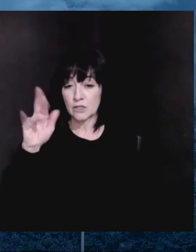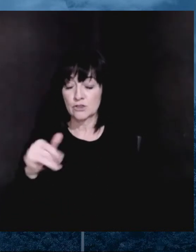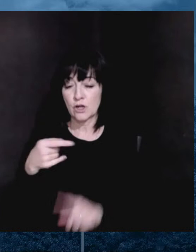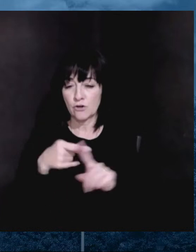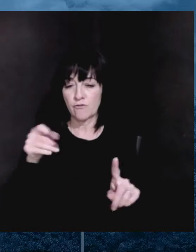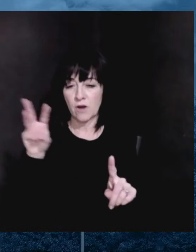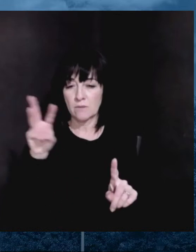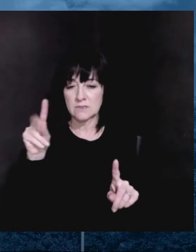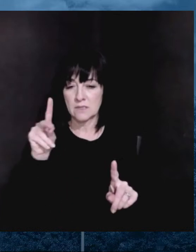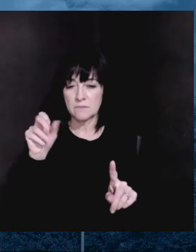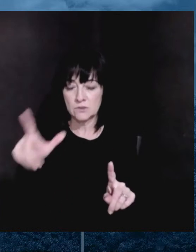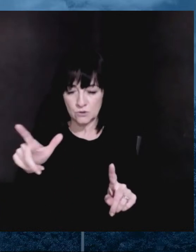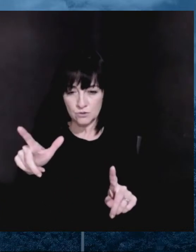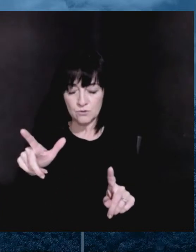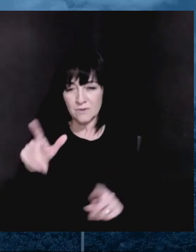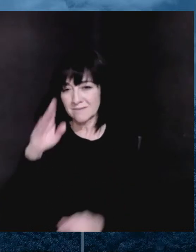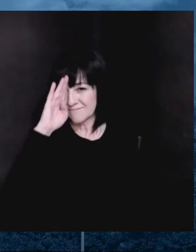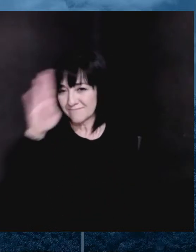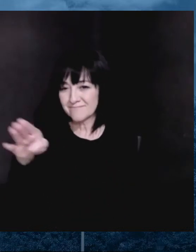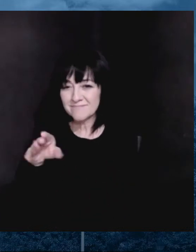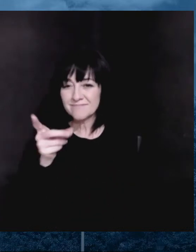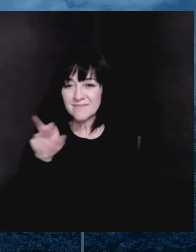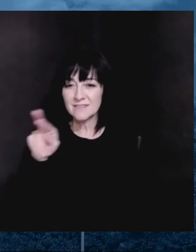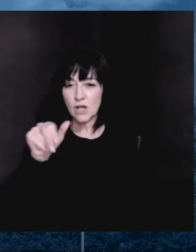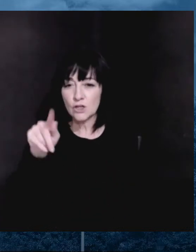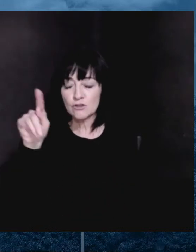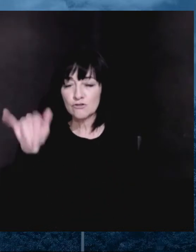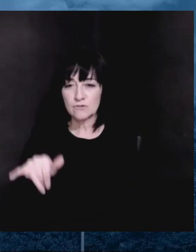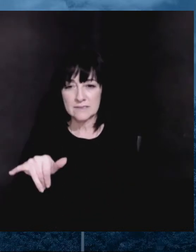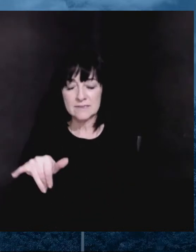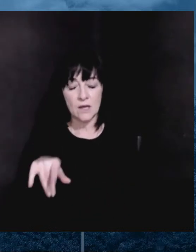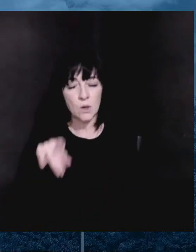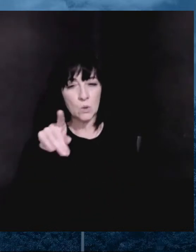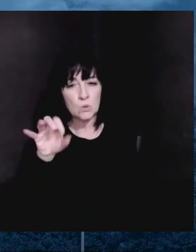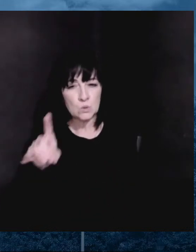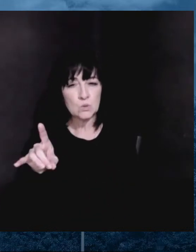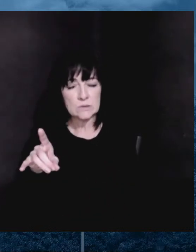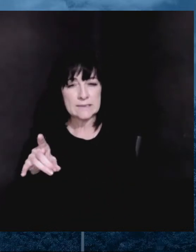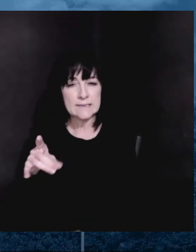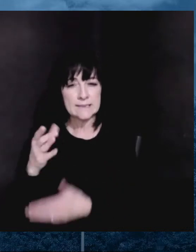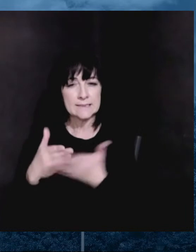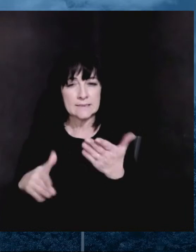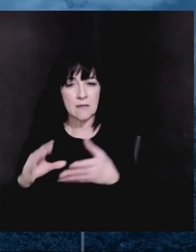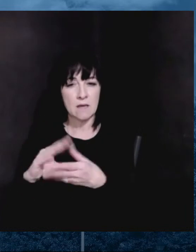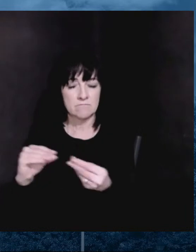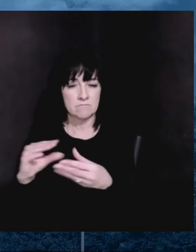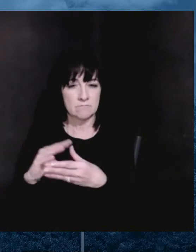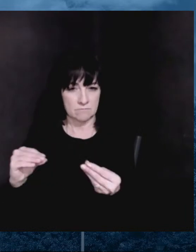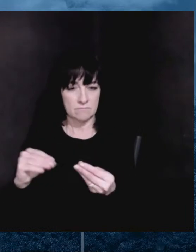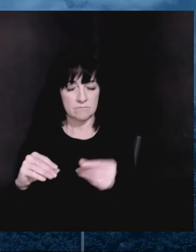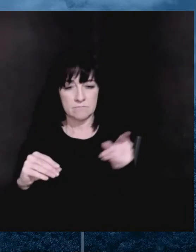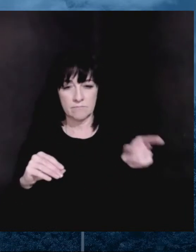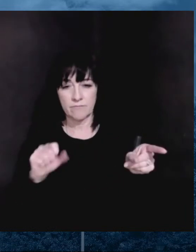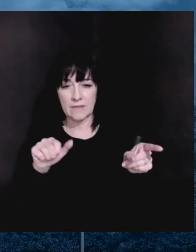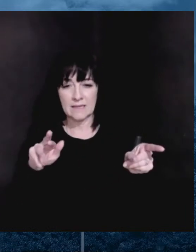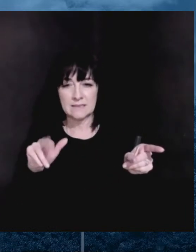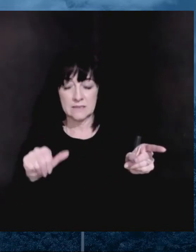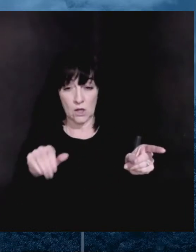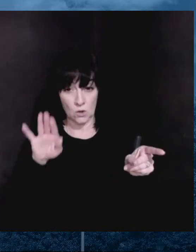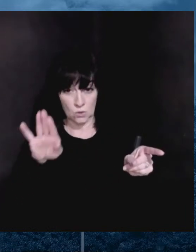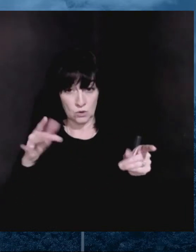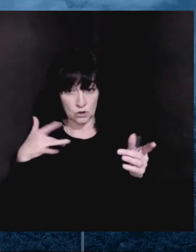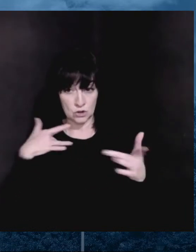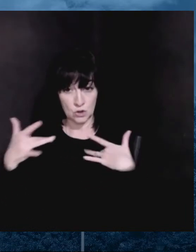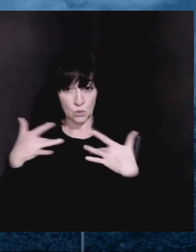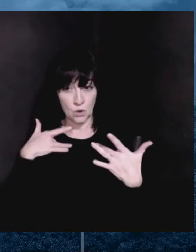Hi, Dr. Rattay. You kind of touched on this a little bit, and it's sort of an offshoot of Sarah's question, but I'm wondering if you're worried about the federal government's plans to change